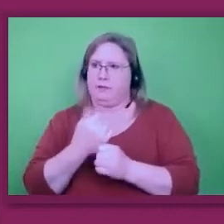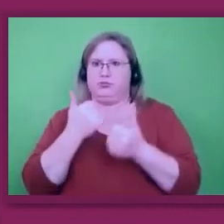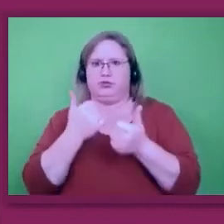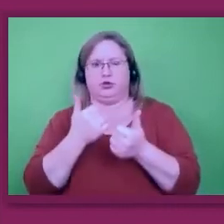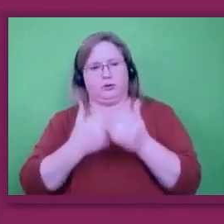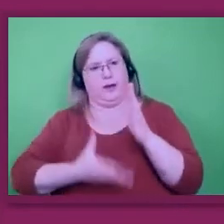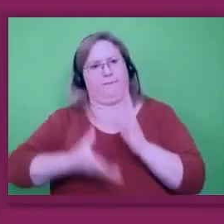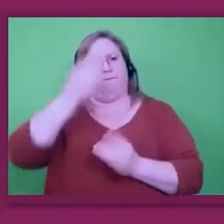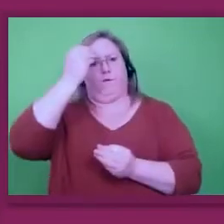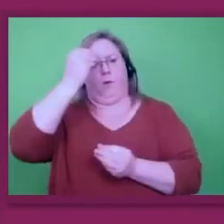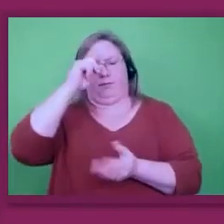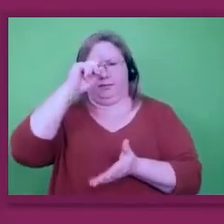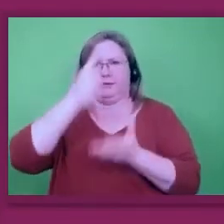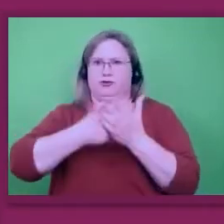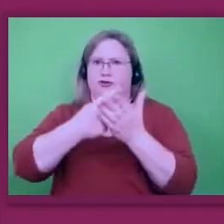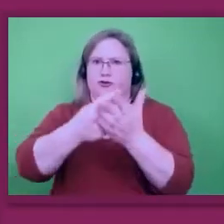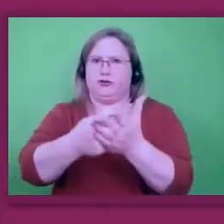Tanika.